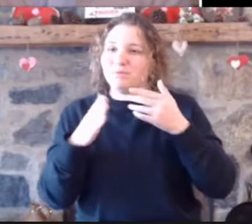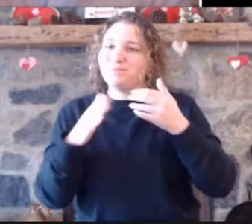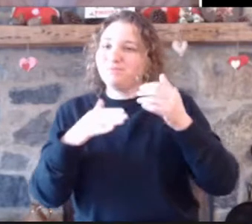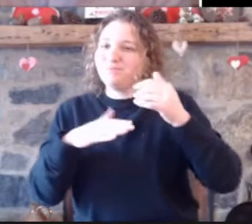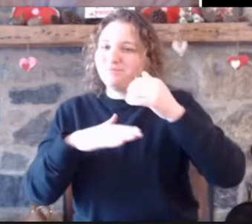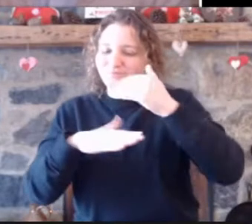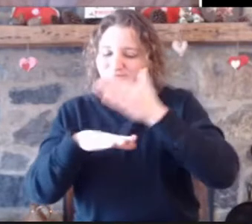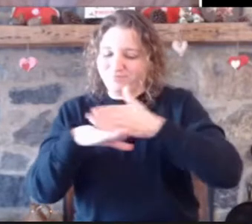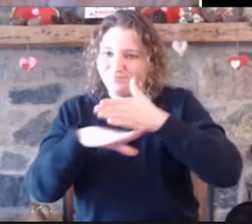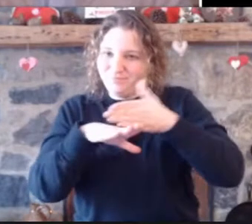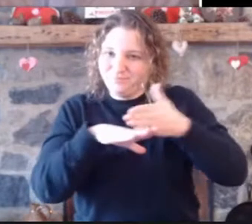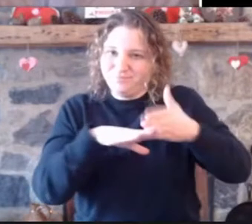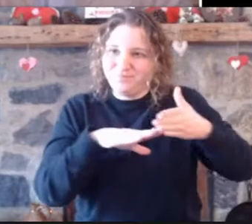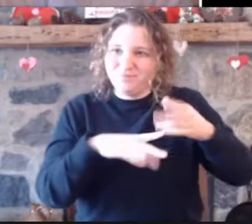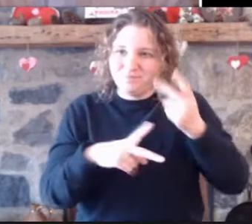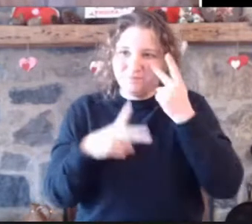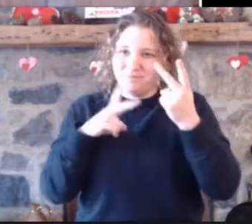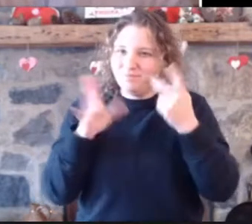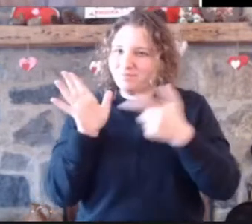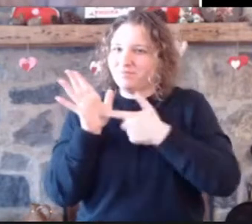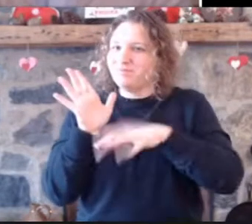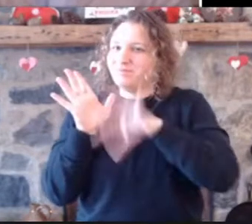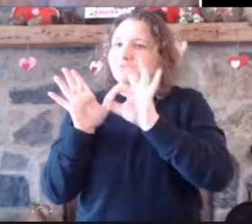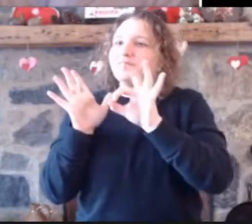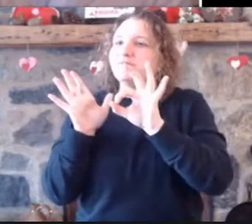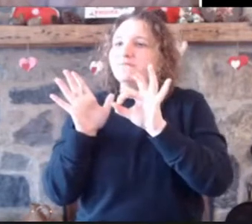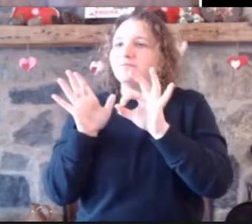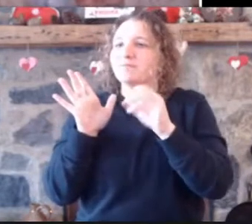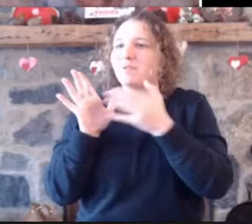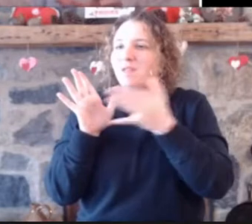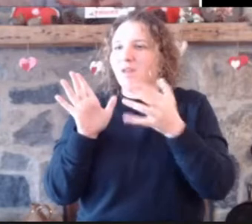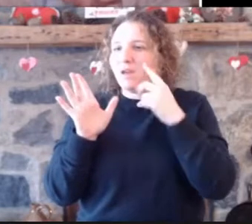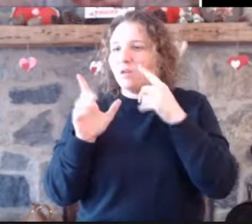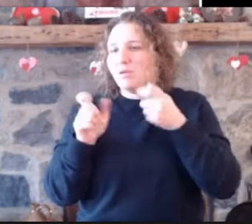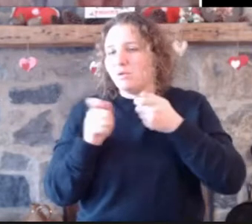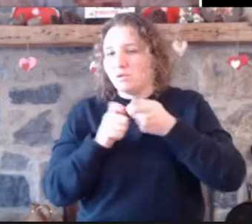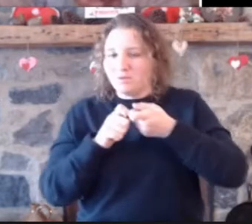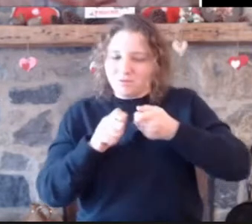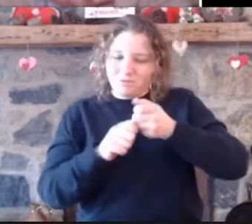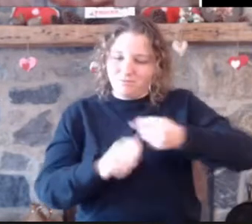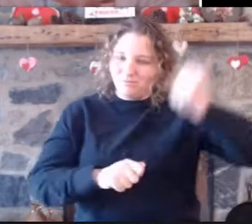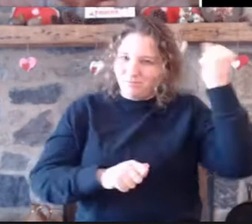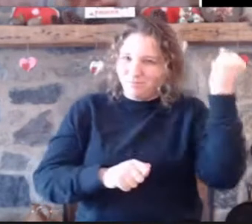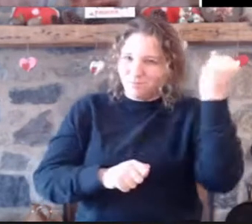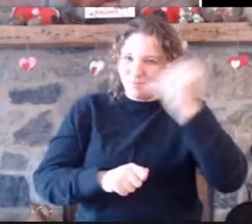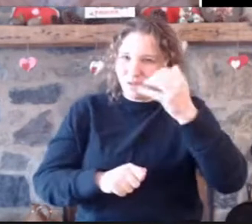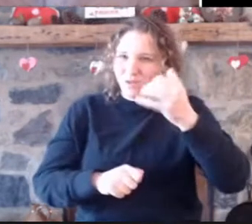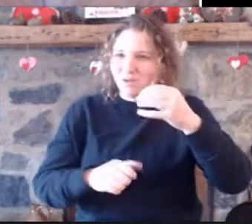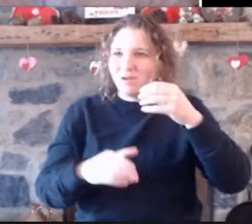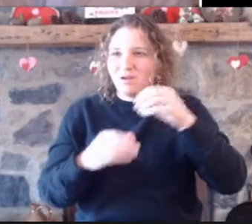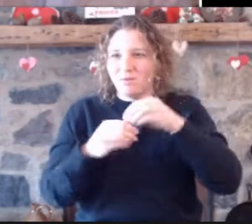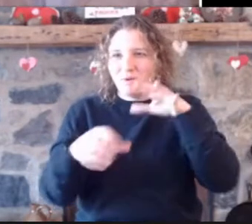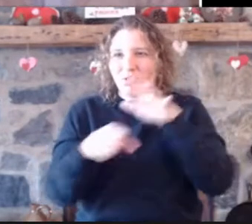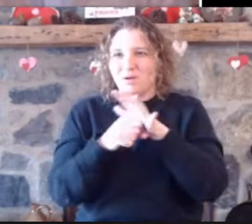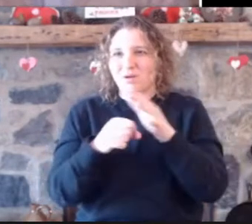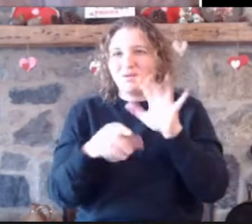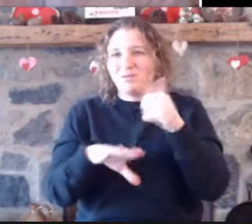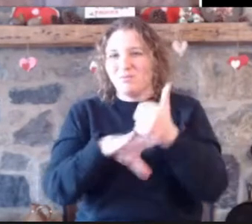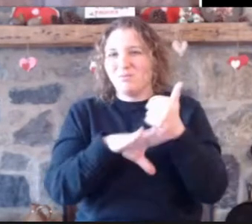small object in the bottom of the photo. That object is the point of a spear that has an explosive in it that was patented in